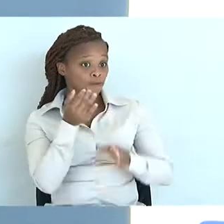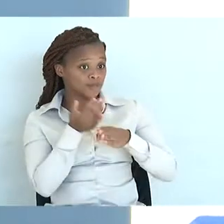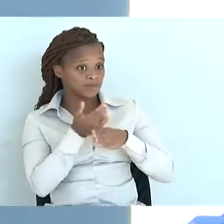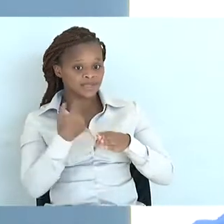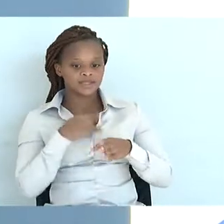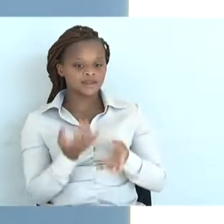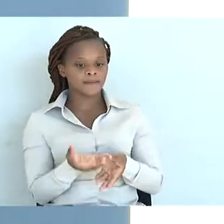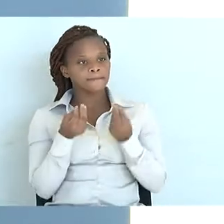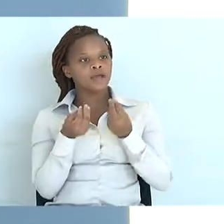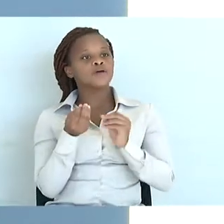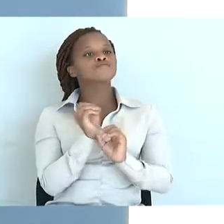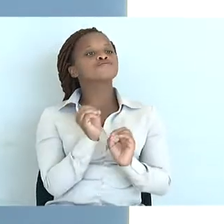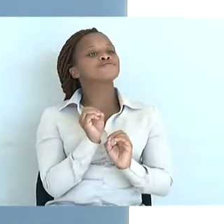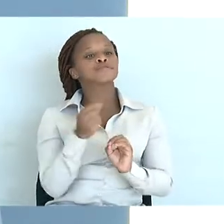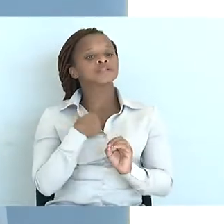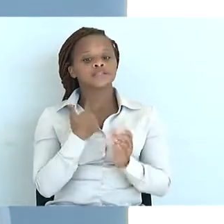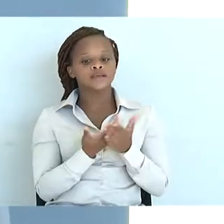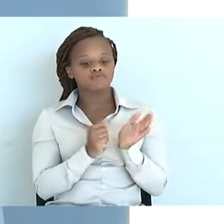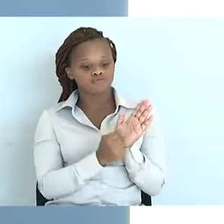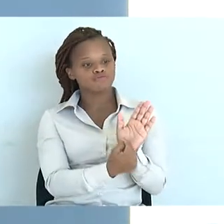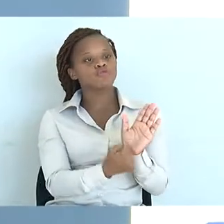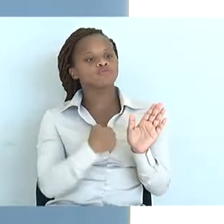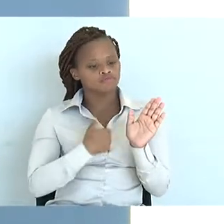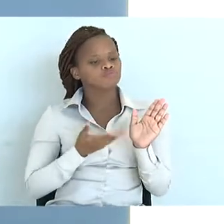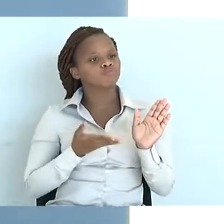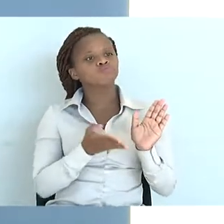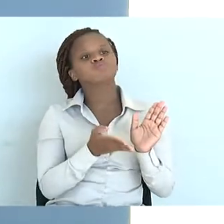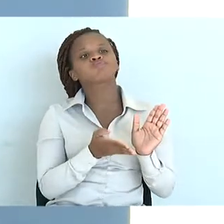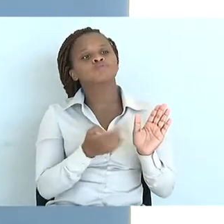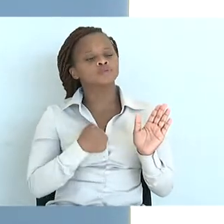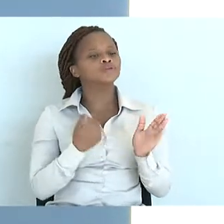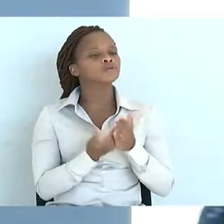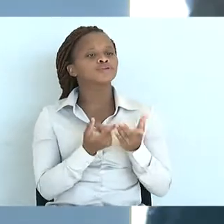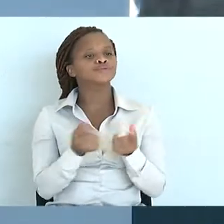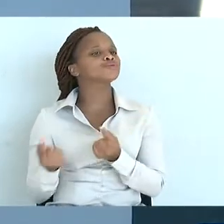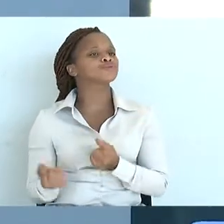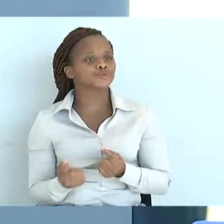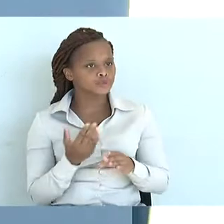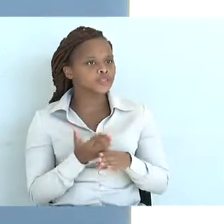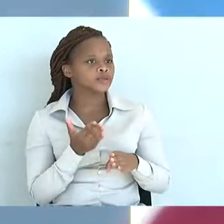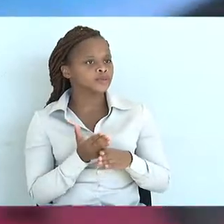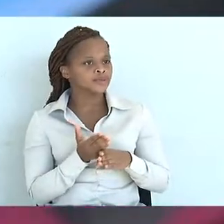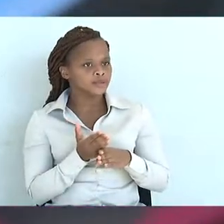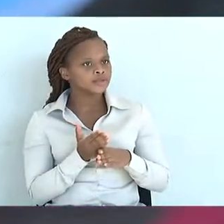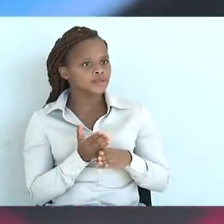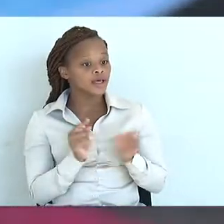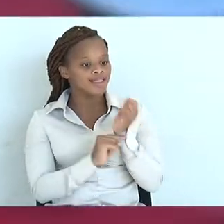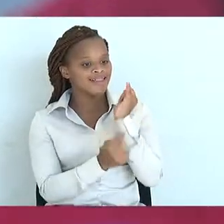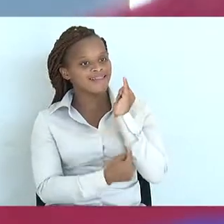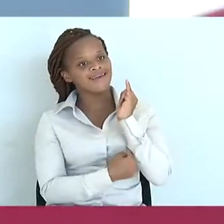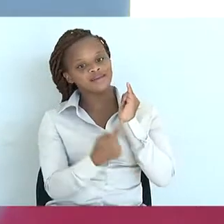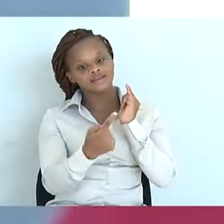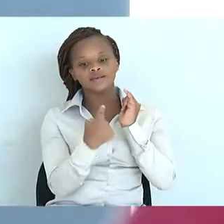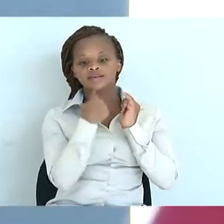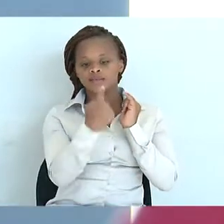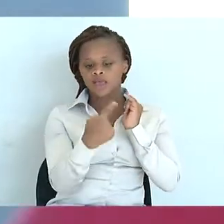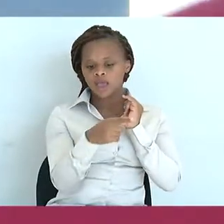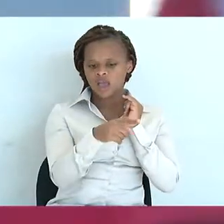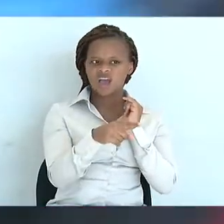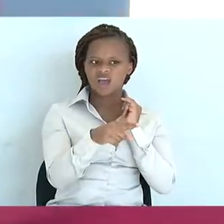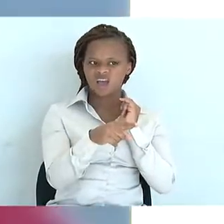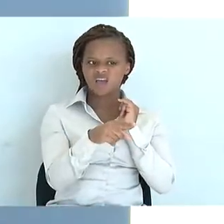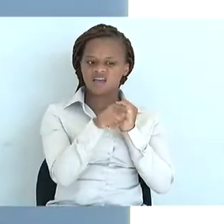siwenze sisibonakalise ukuthi sikhona siyakwazi ukwenza umsebenzi. Ekugcineni igama eliyofika liyothi ama cooperative